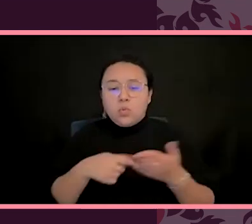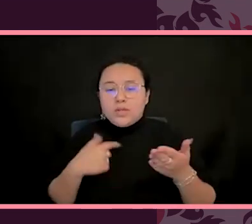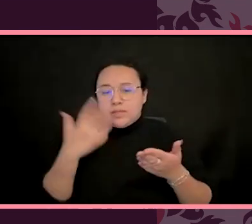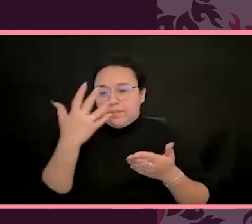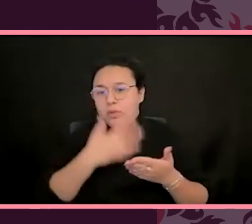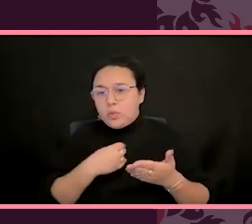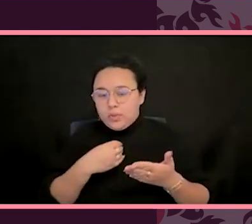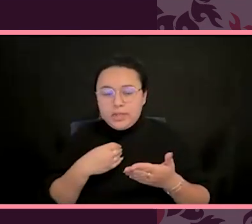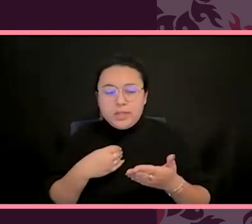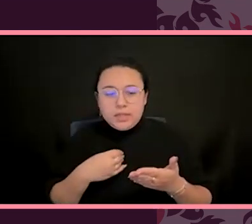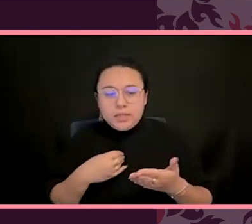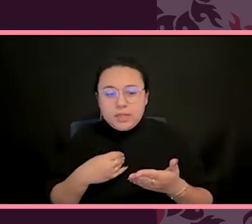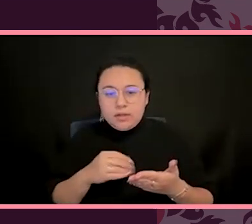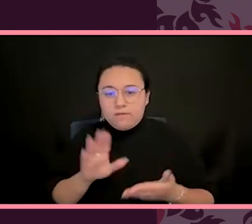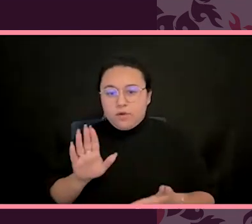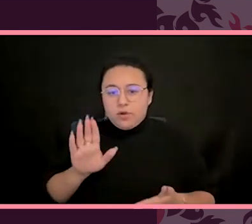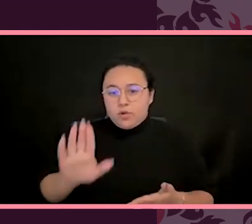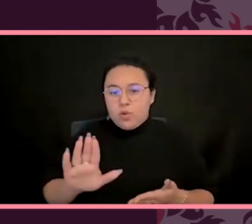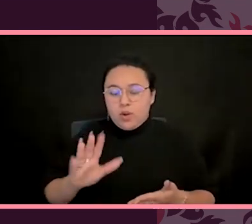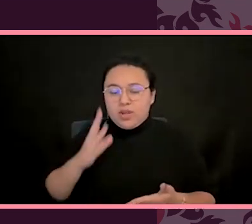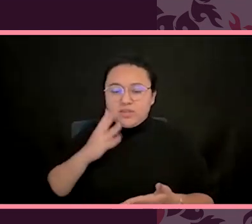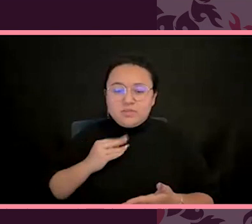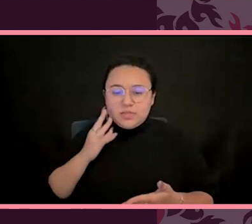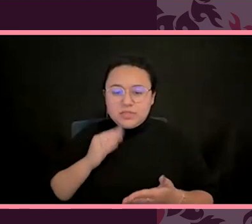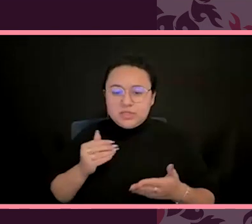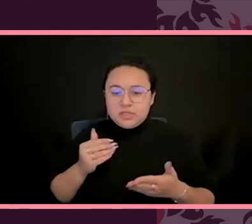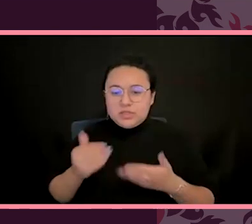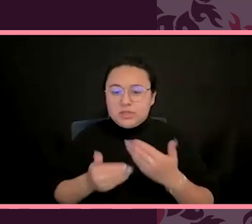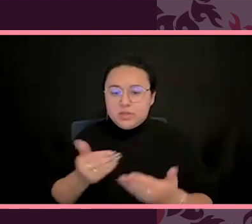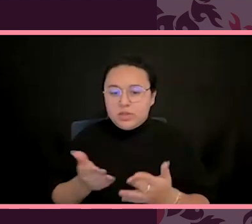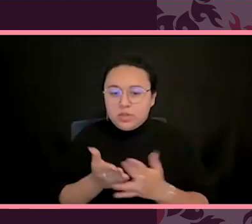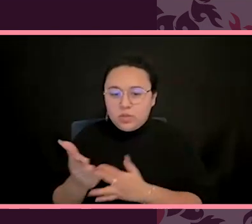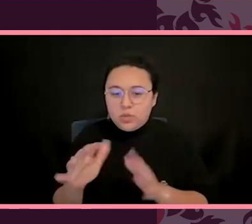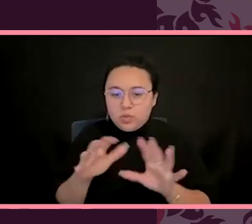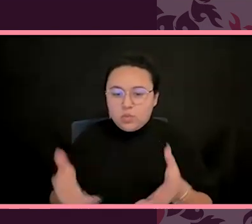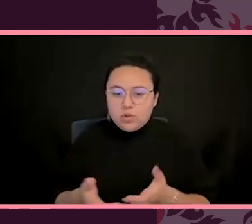beauty of your experience moving through the world?